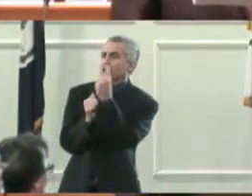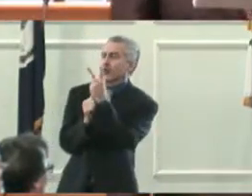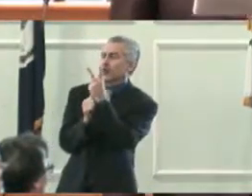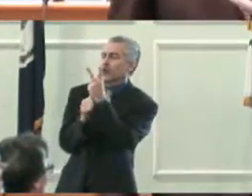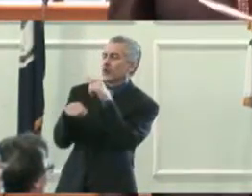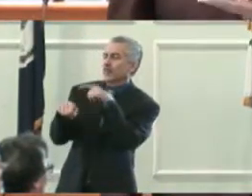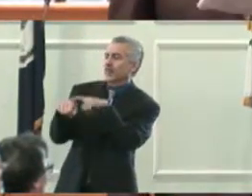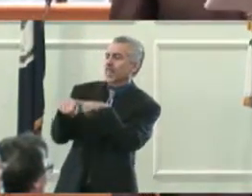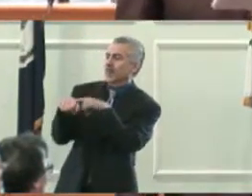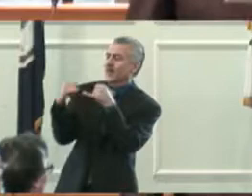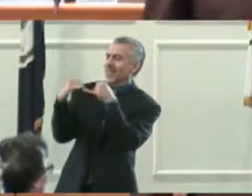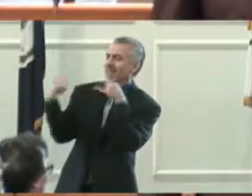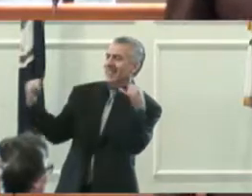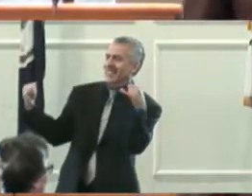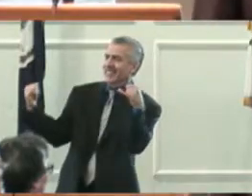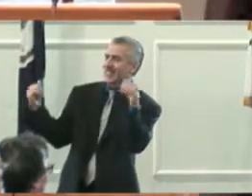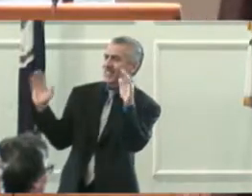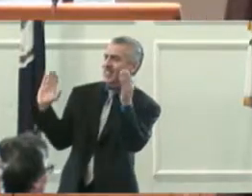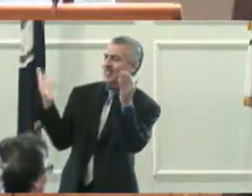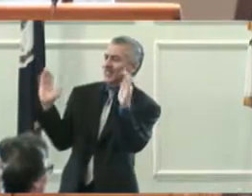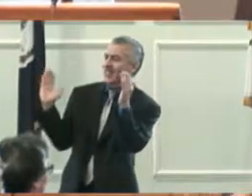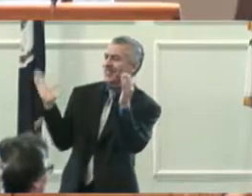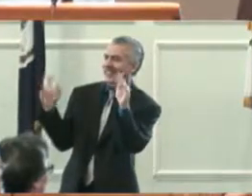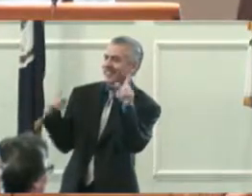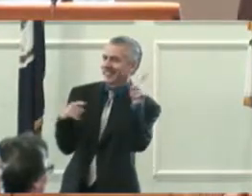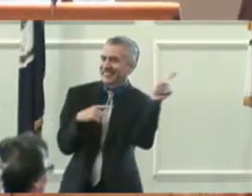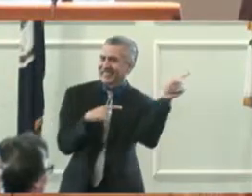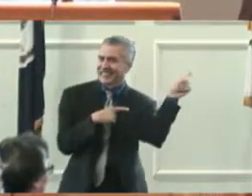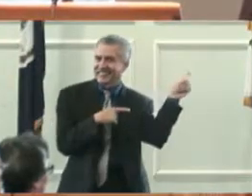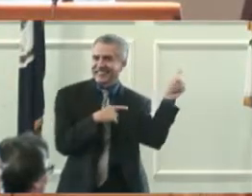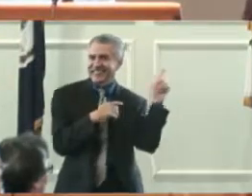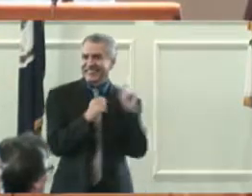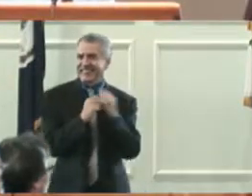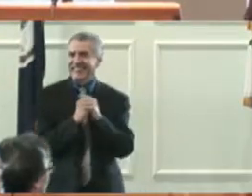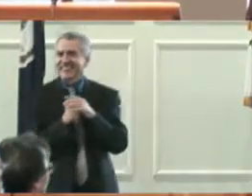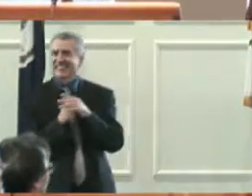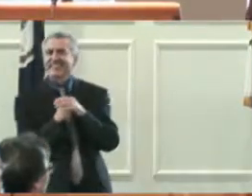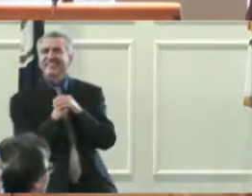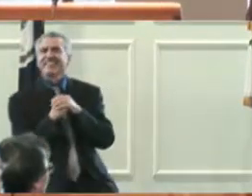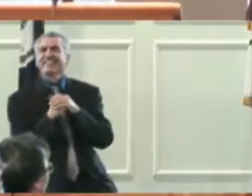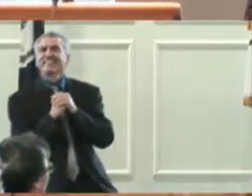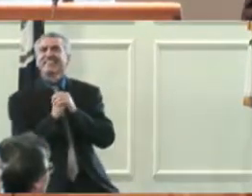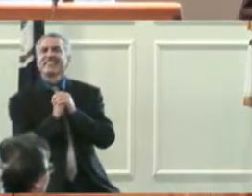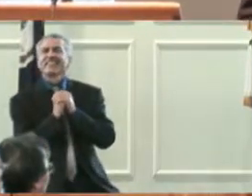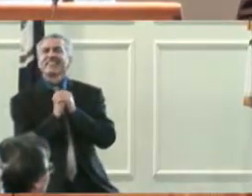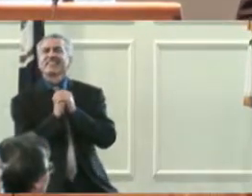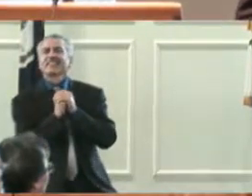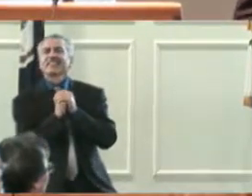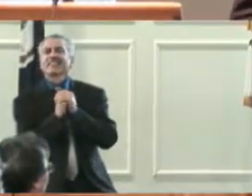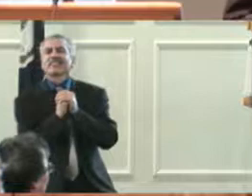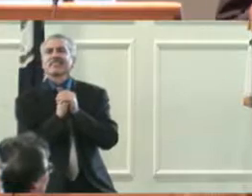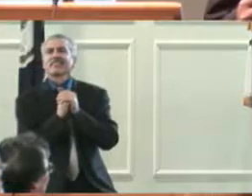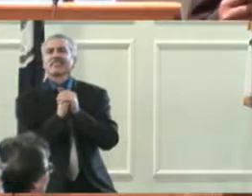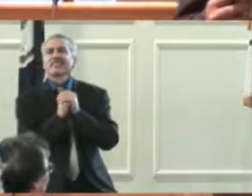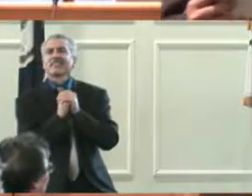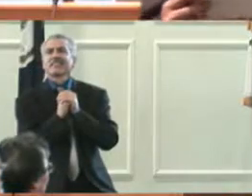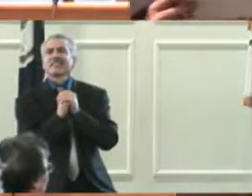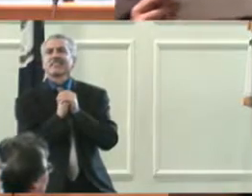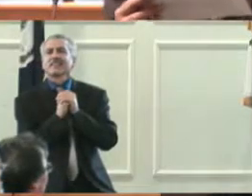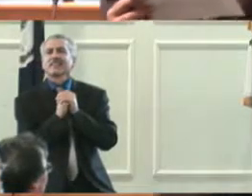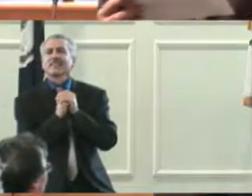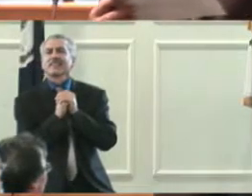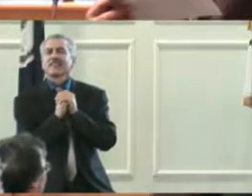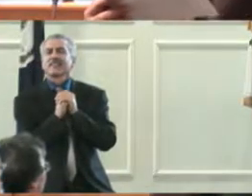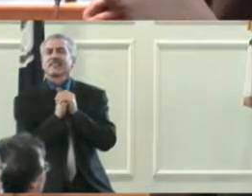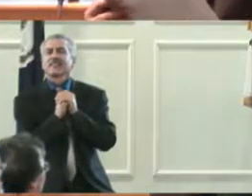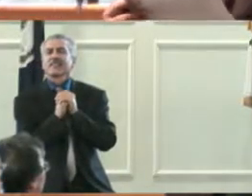1,260 years beginning in 538 and ending in 1798. Now, as we noted